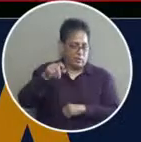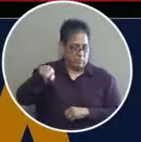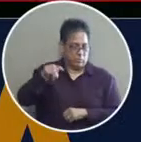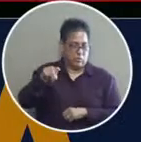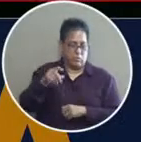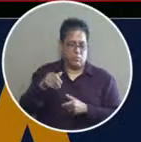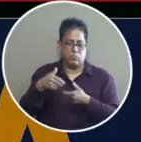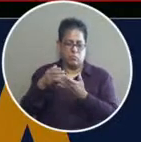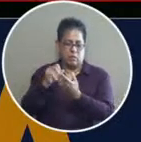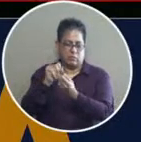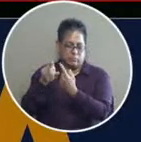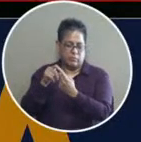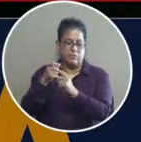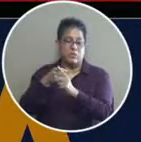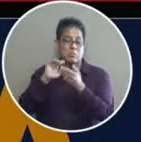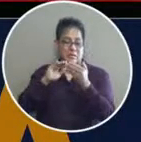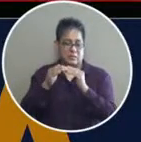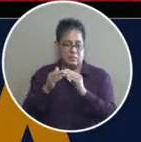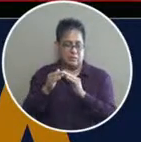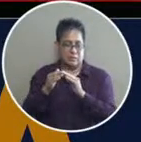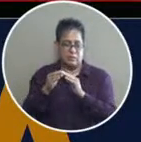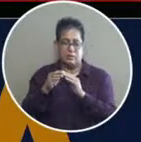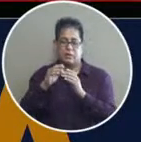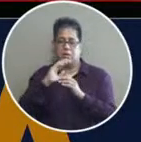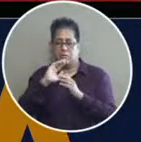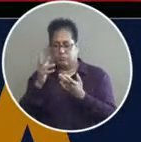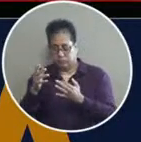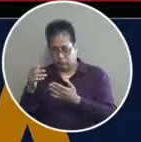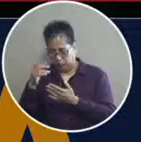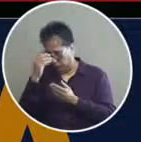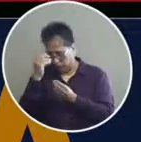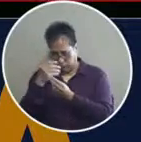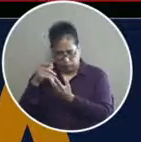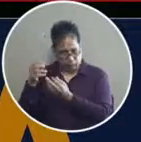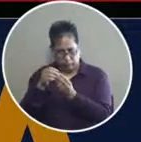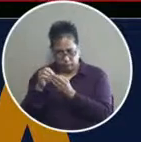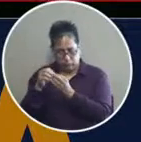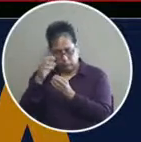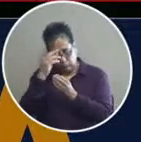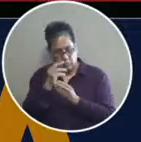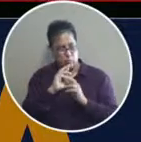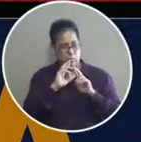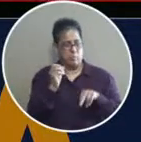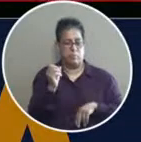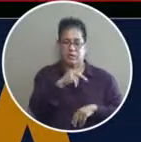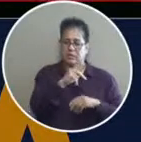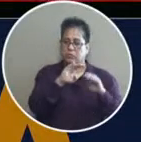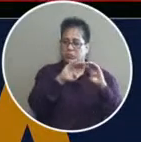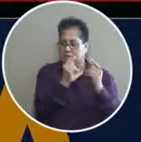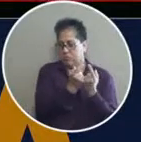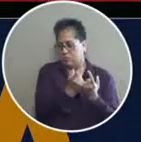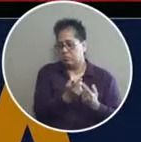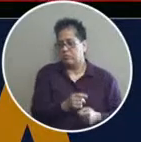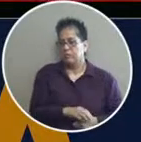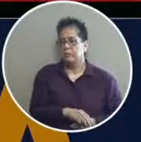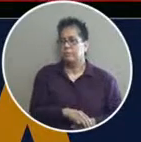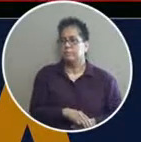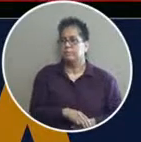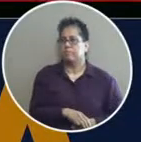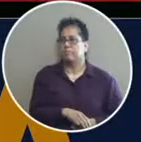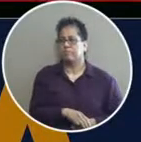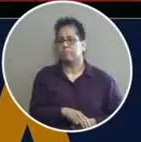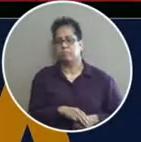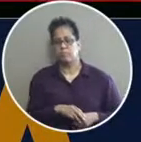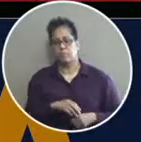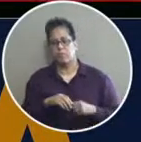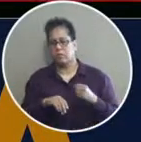input on behalf of the city and report back the findings of the task force to City Council. So two